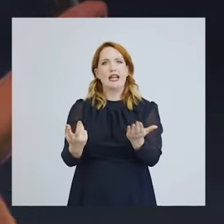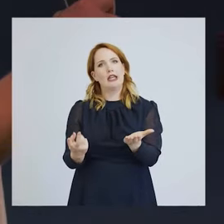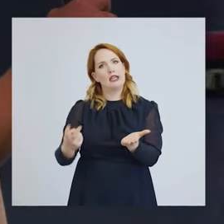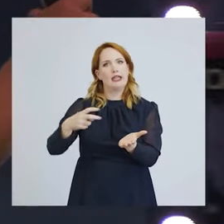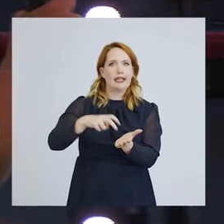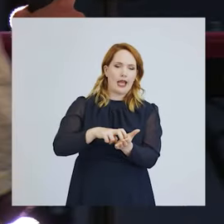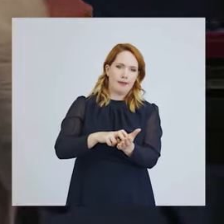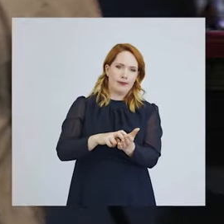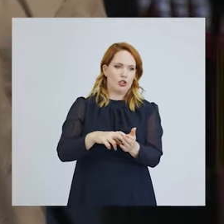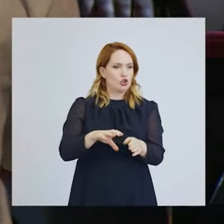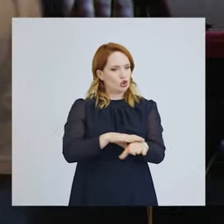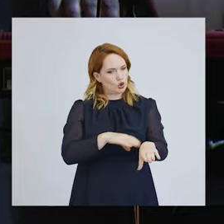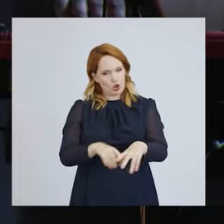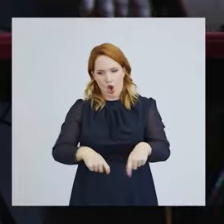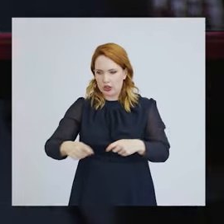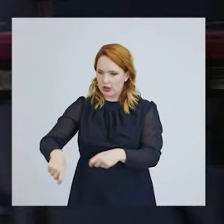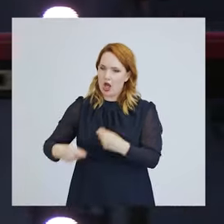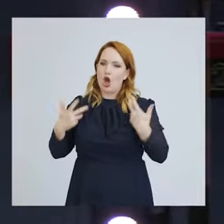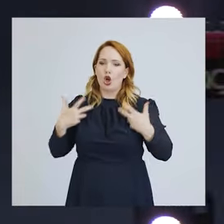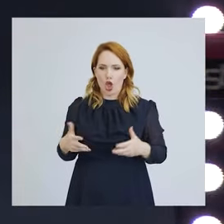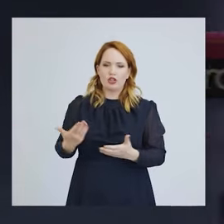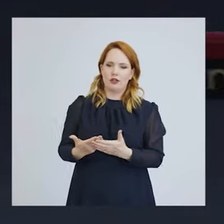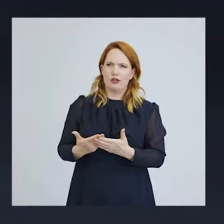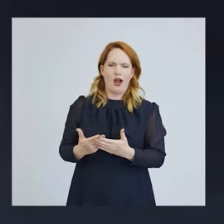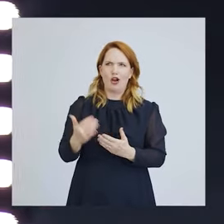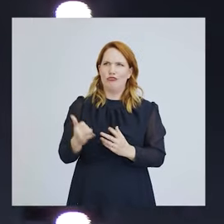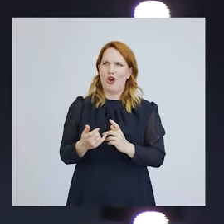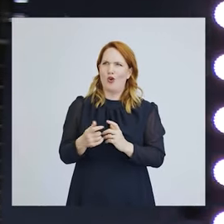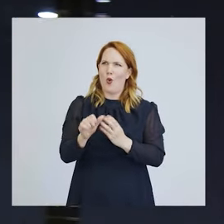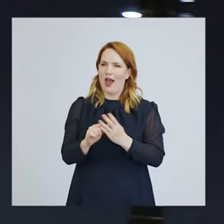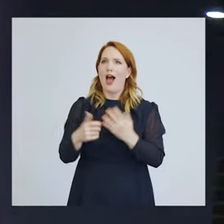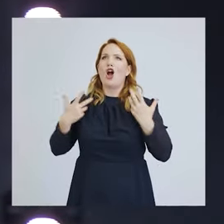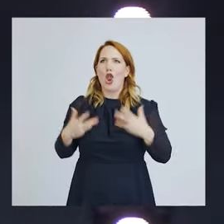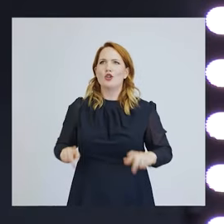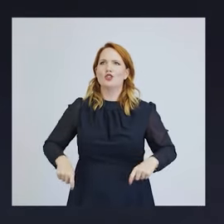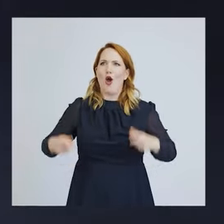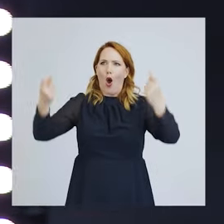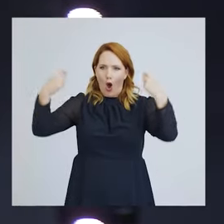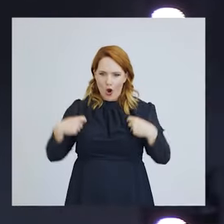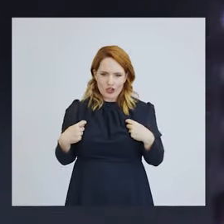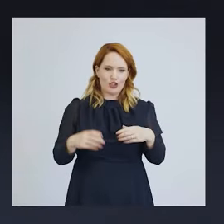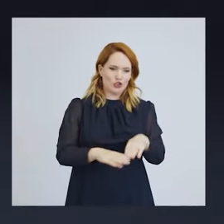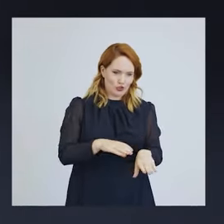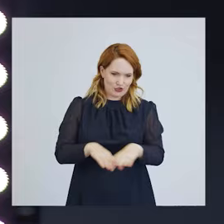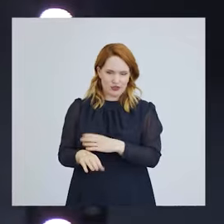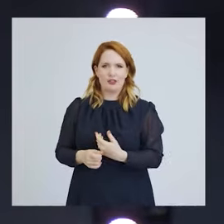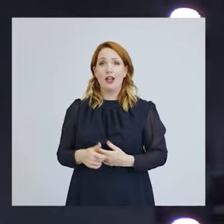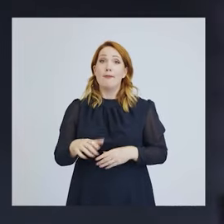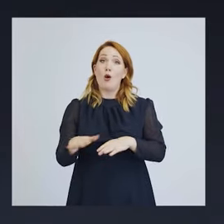the ordinary. It's day after day, I get up, put my shoes on, put my clothes on, not in that order.